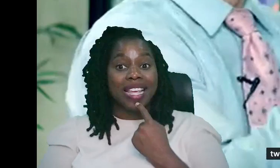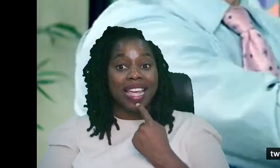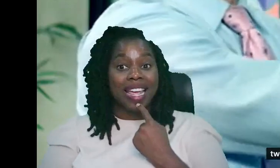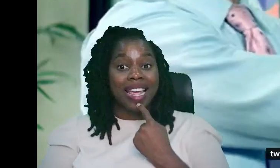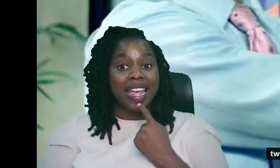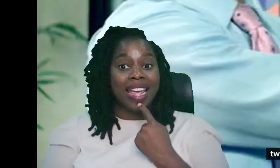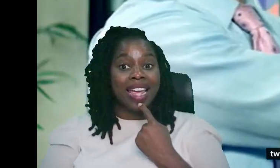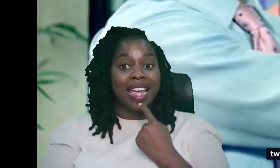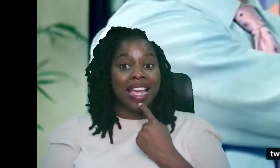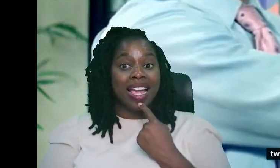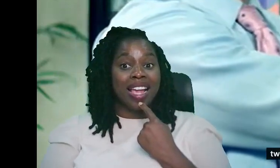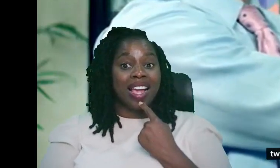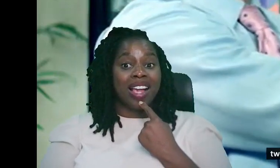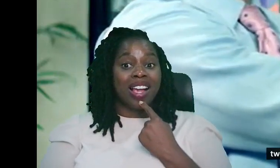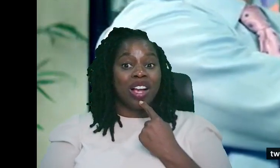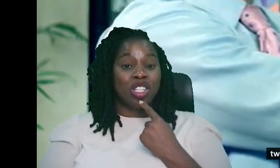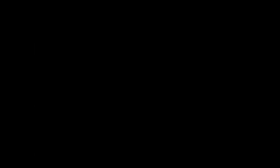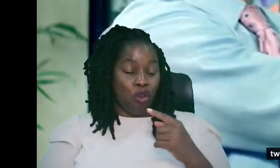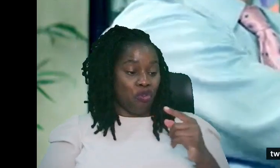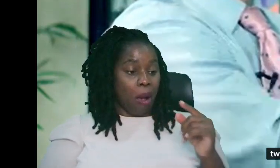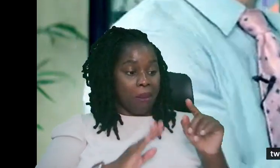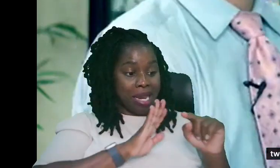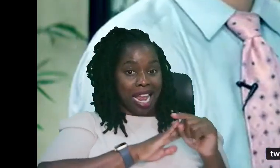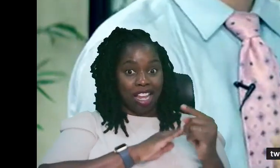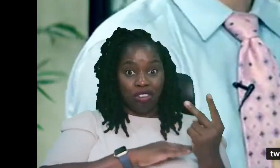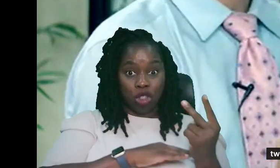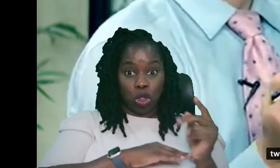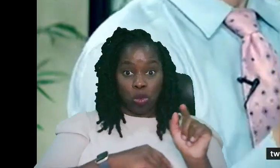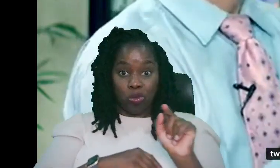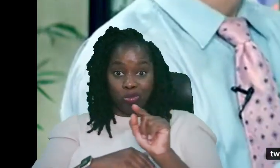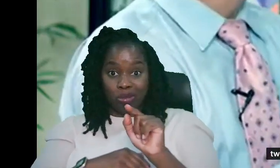to 0 is a distance of 2 units.